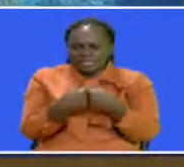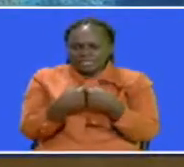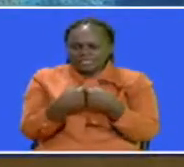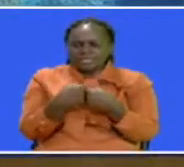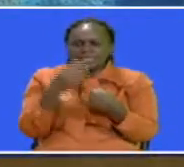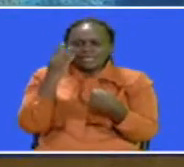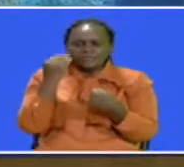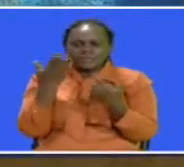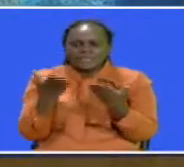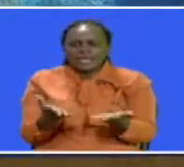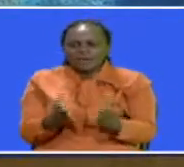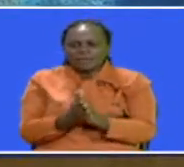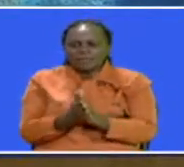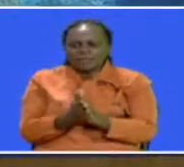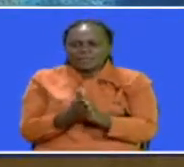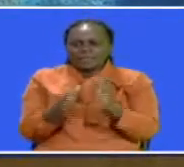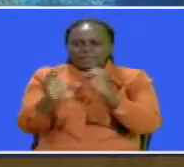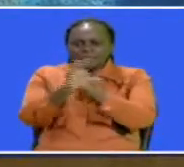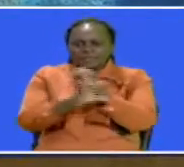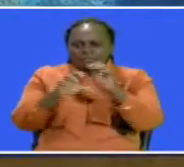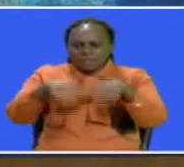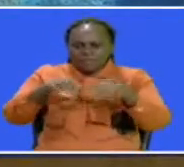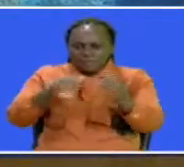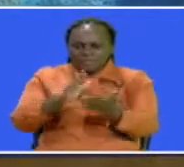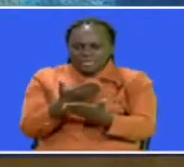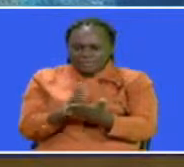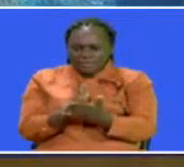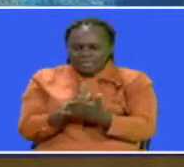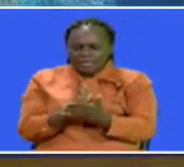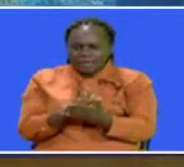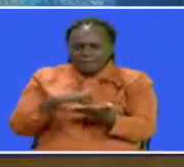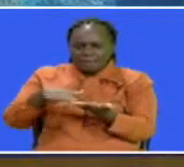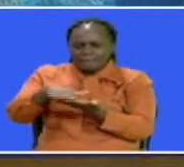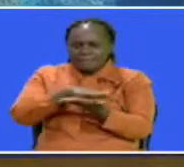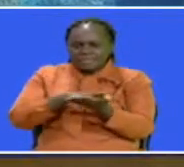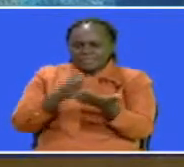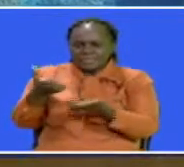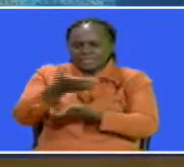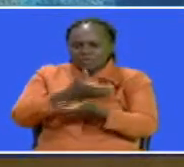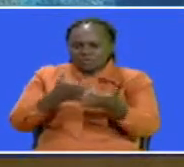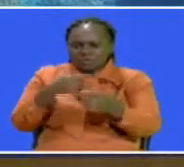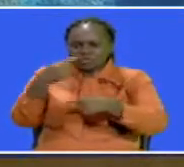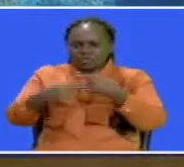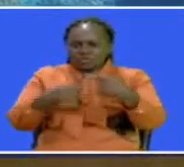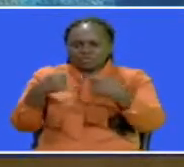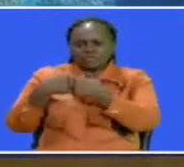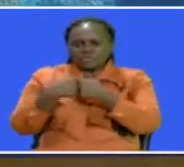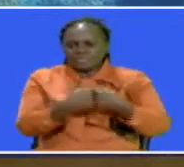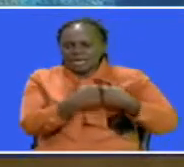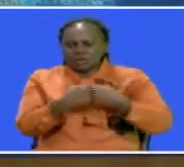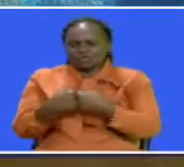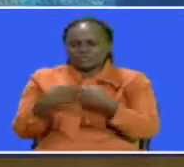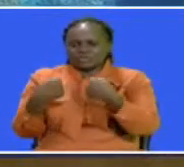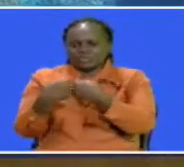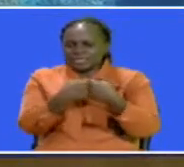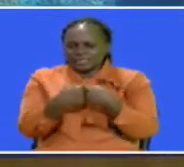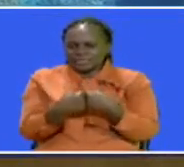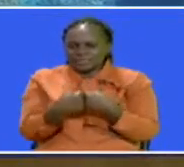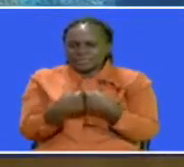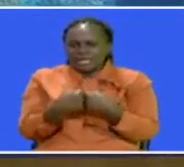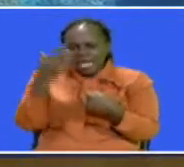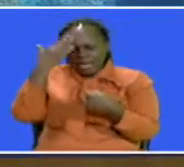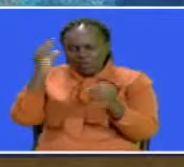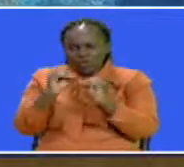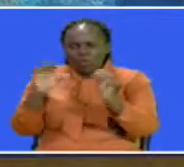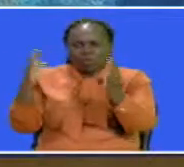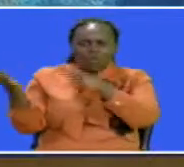the sector today. While the country's agricultural sector remains the backbone of the economy, it continues to grapple with challenges like unpredictable